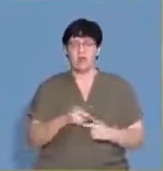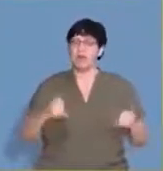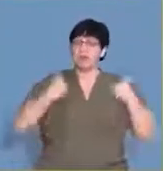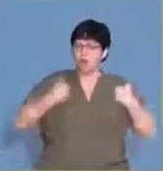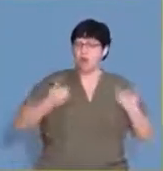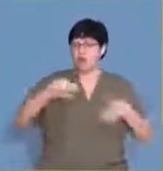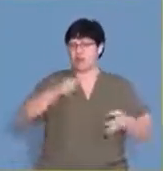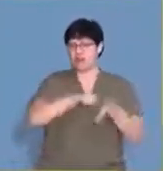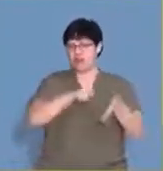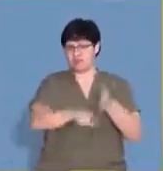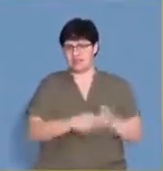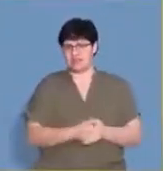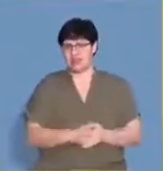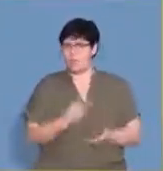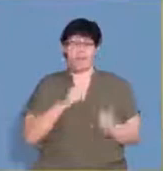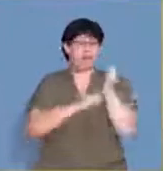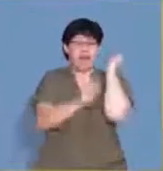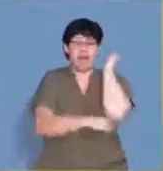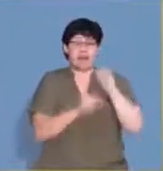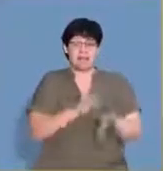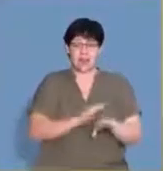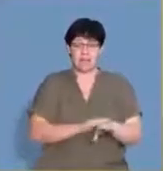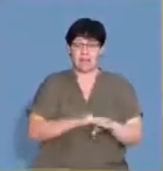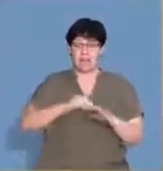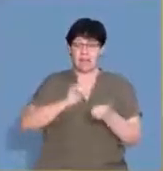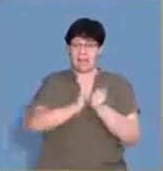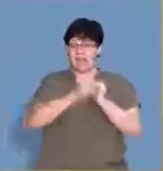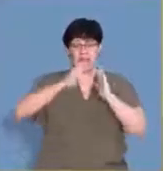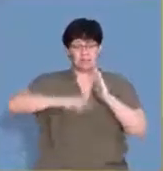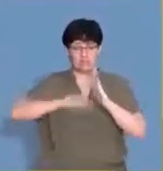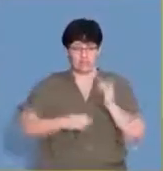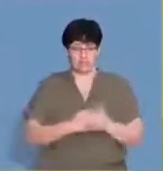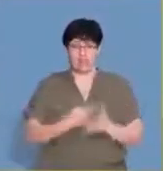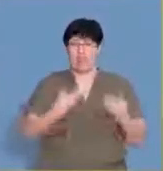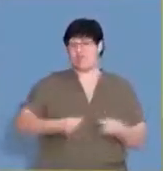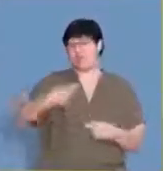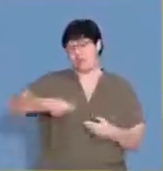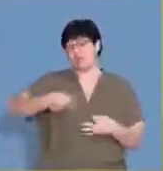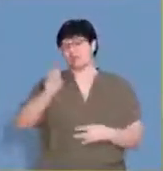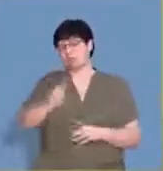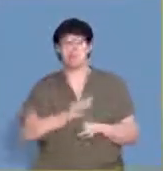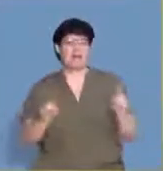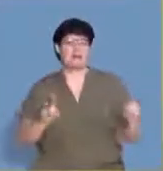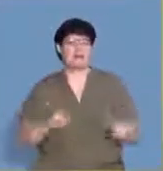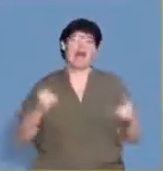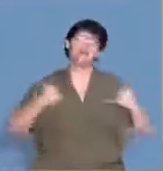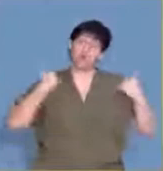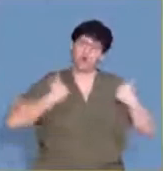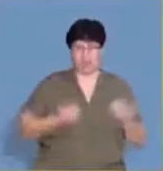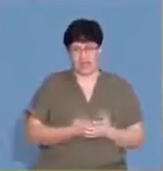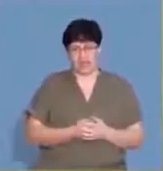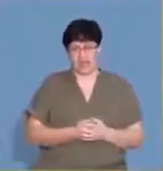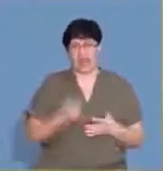the paper. This might be the last time that you do Mathslit. Well, you've actually got paper 2, but just enjoy it.